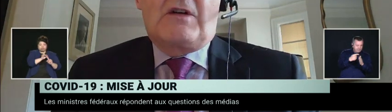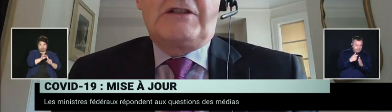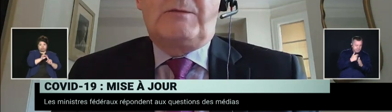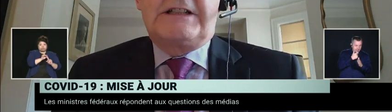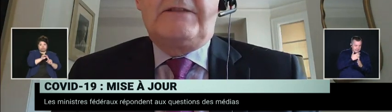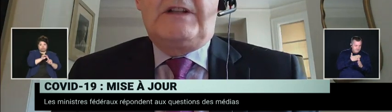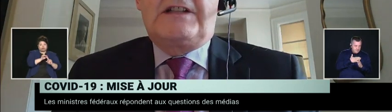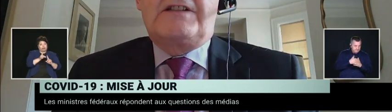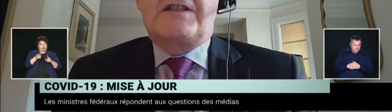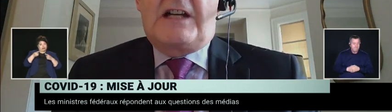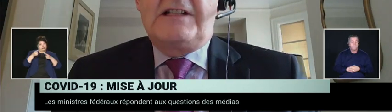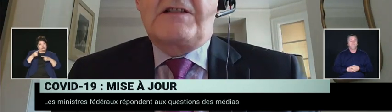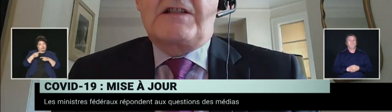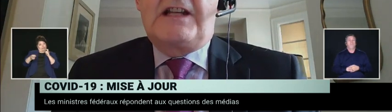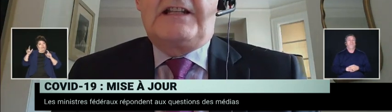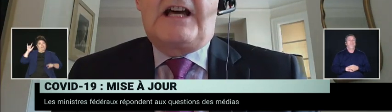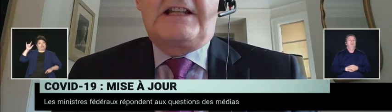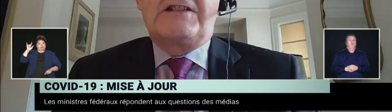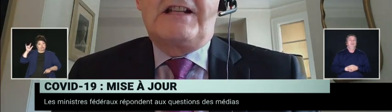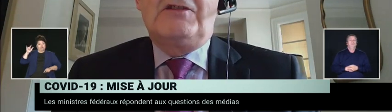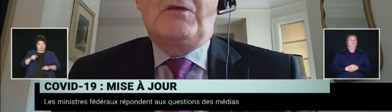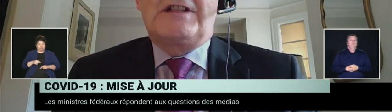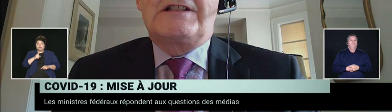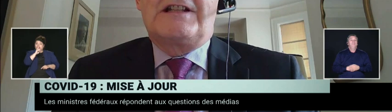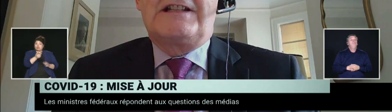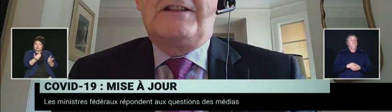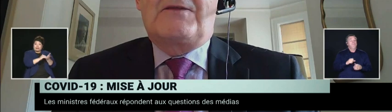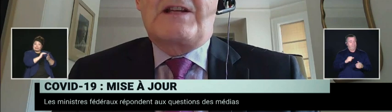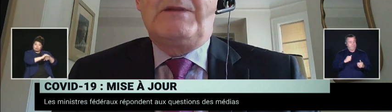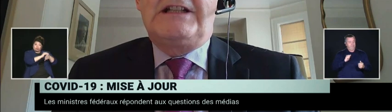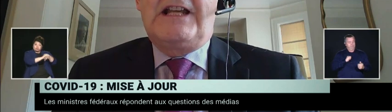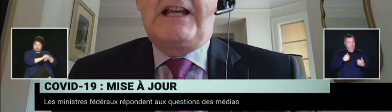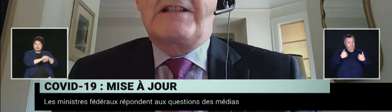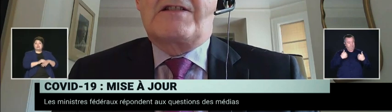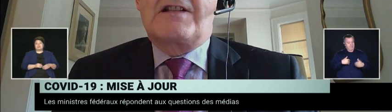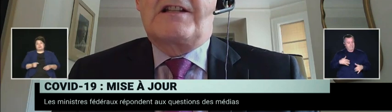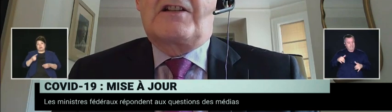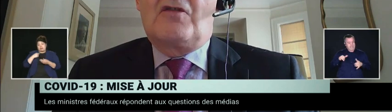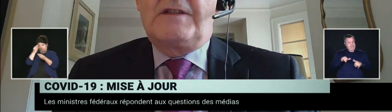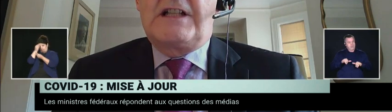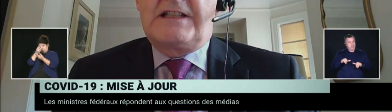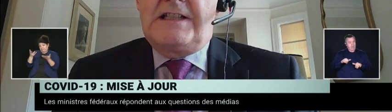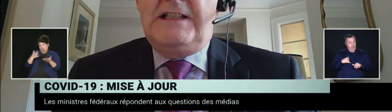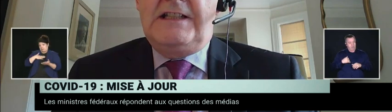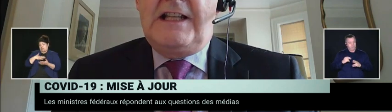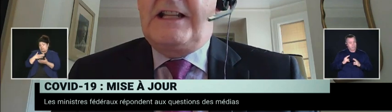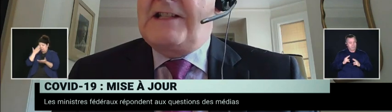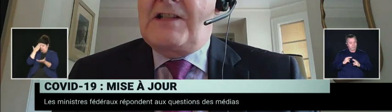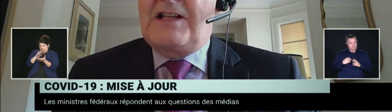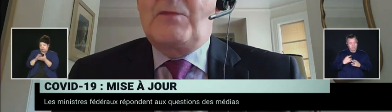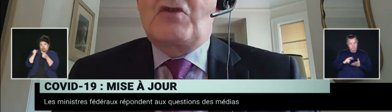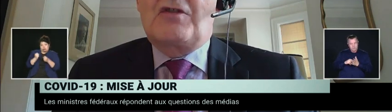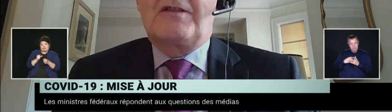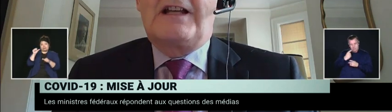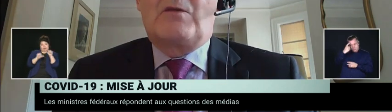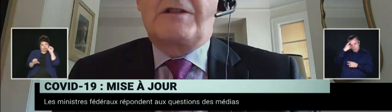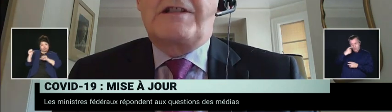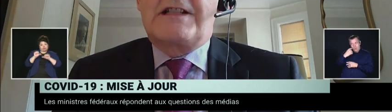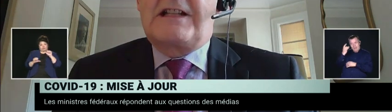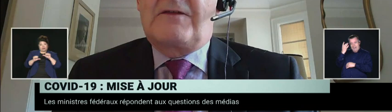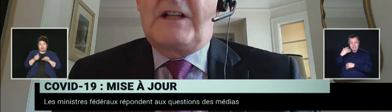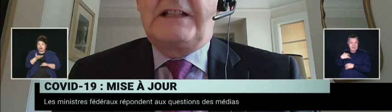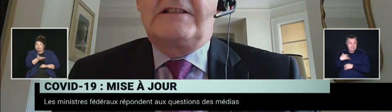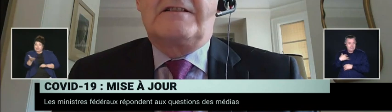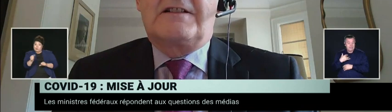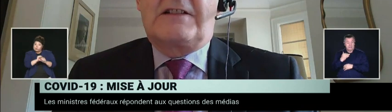engineer, and so I do believe in science. And I can tell you that if somebody has COVID-19 and has a temperature and wants